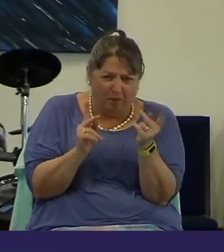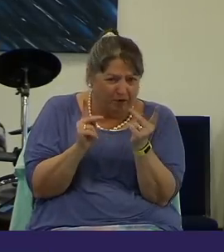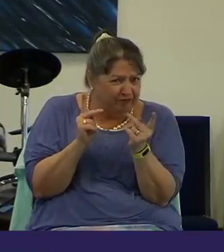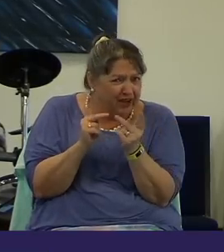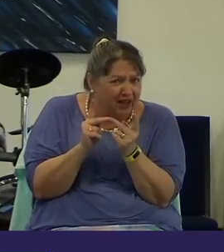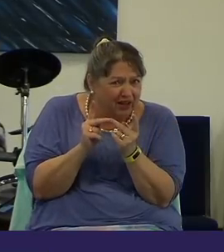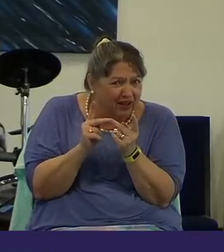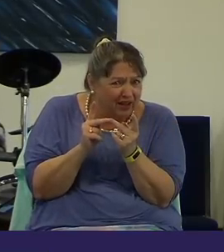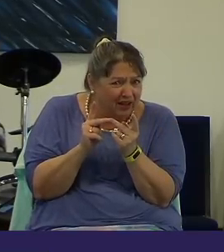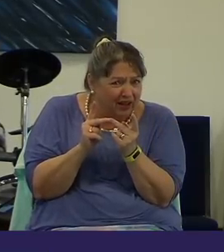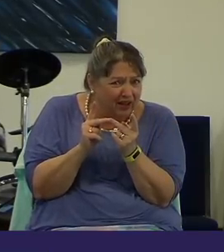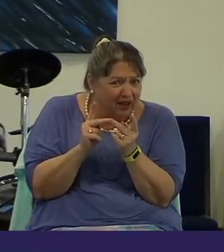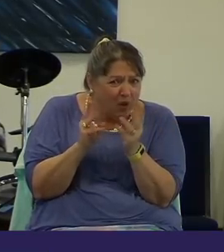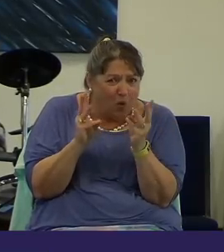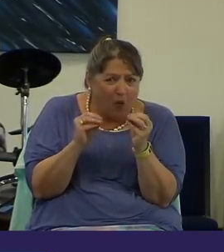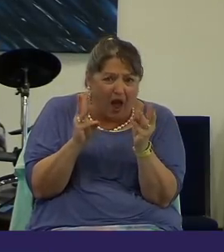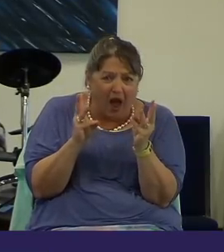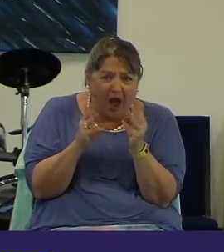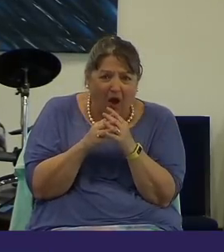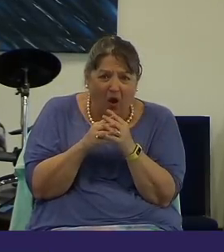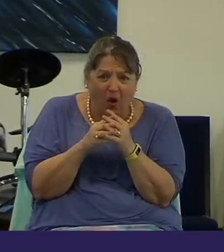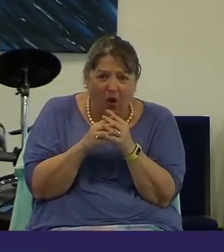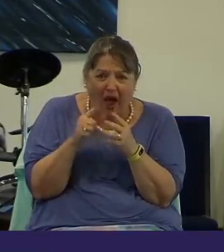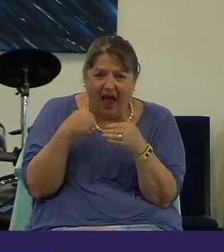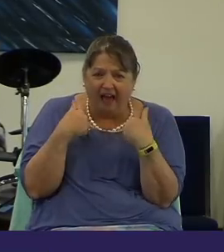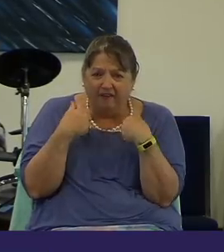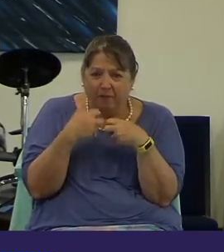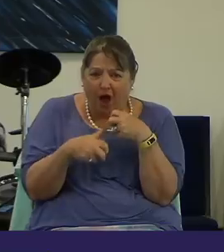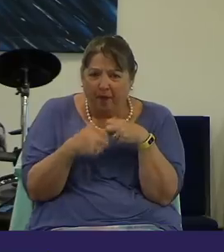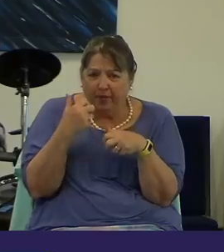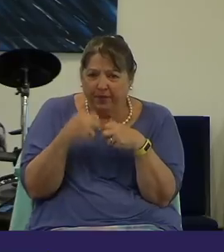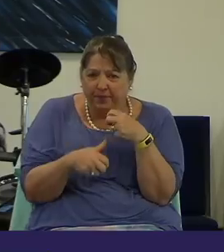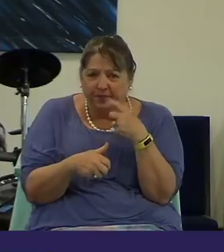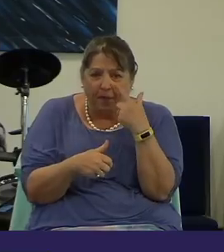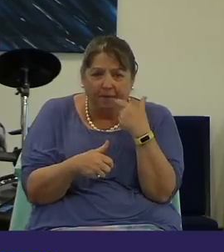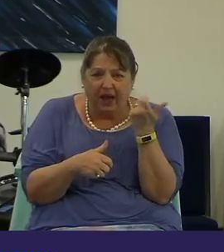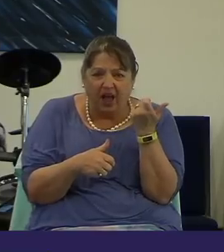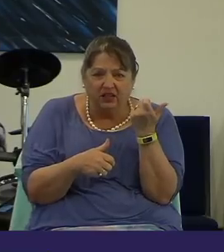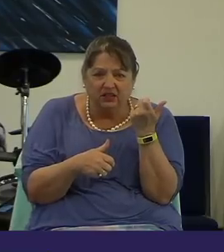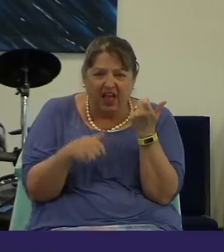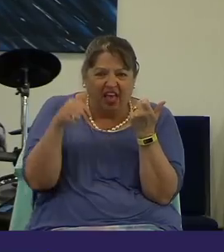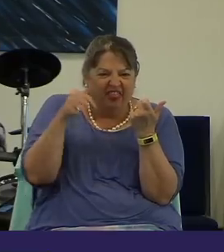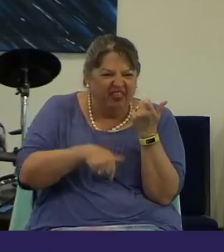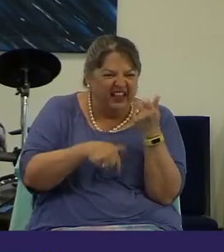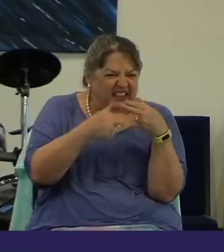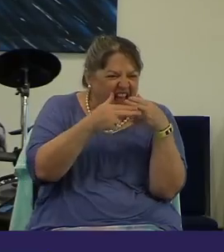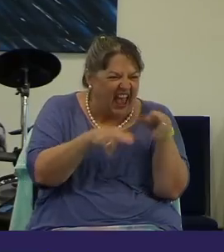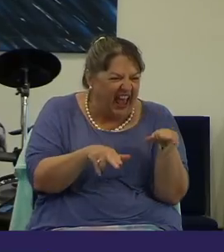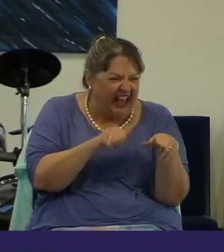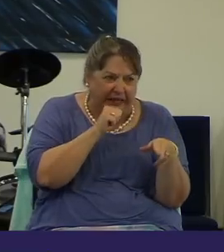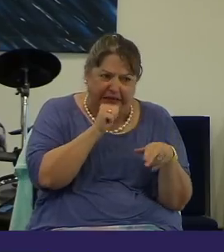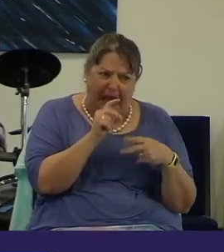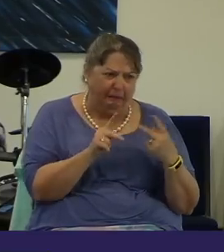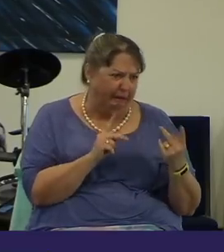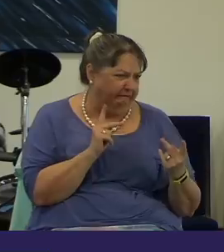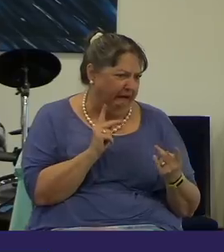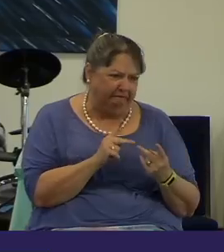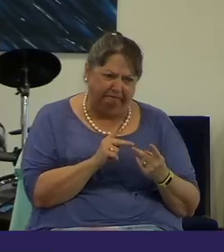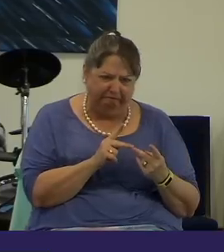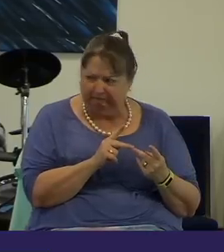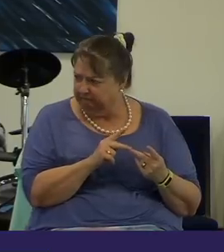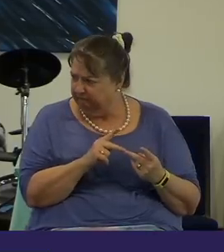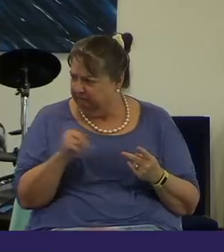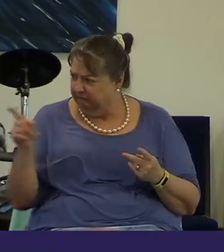Okay, I got a problem. Because I got this egg that doesn't look perfect at all. It sort of looks... Yeah, the other